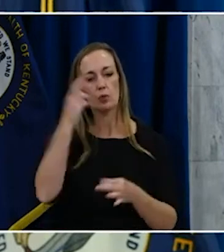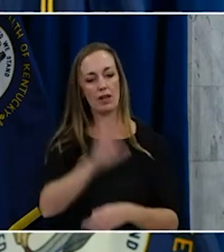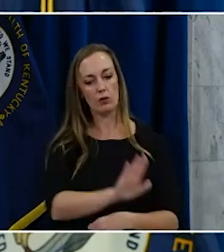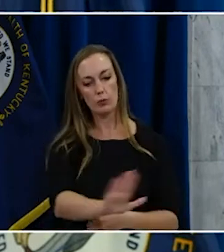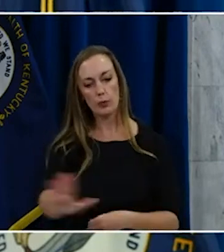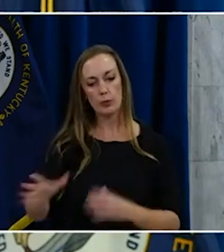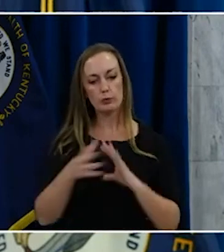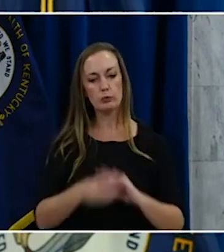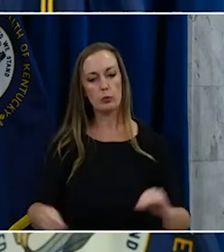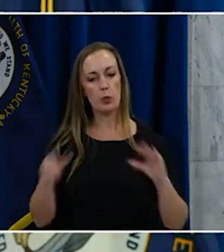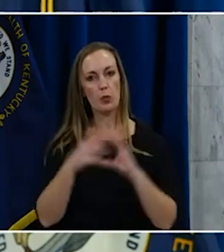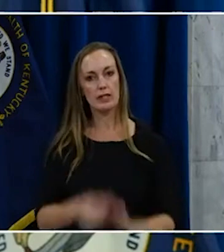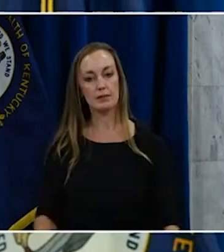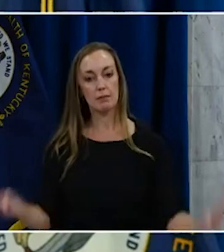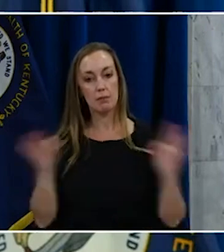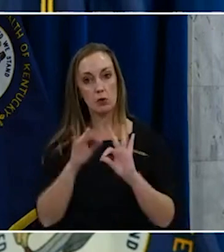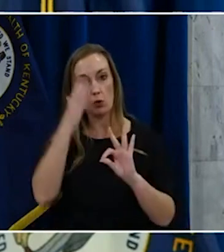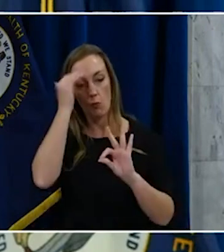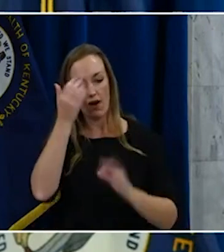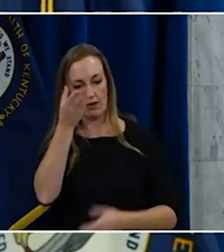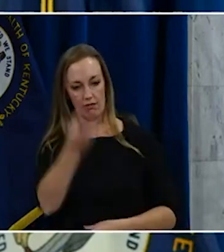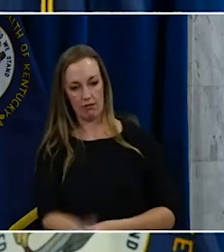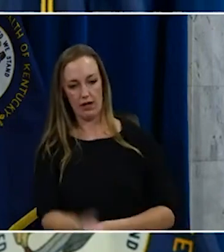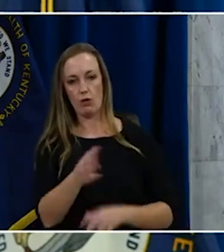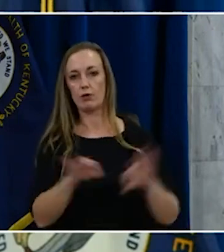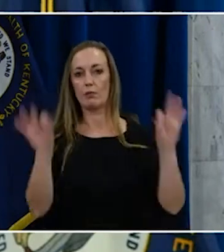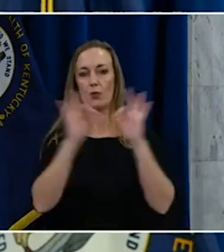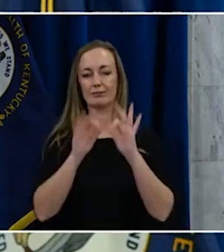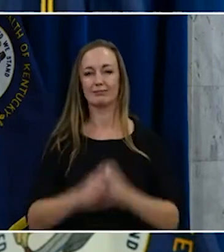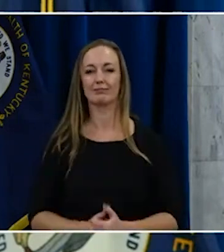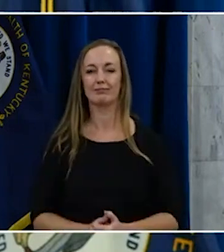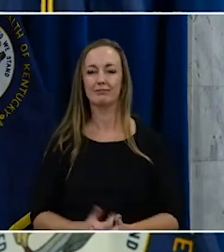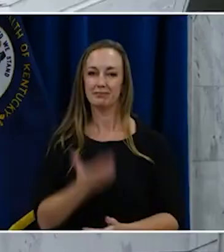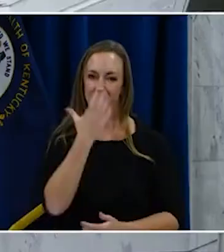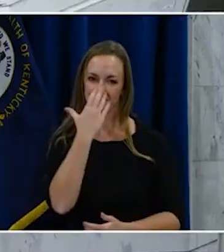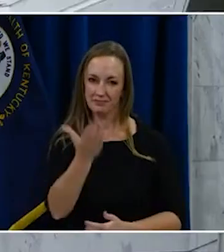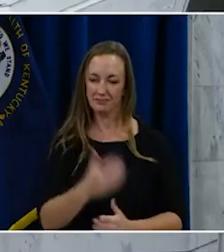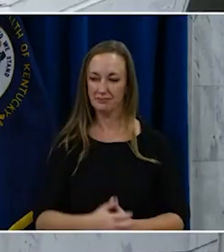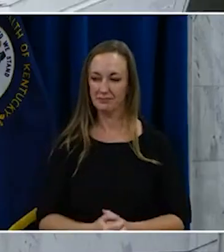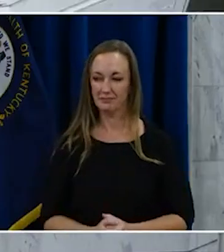are important because they are important. Thank you.